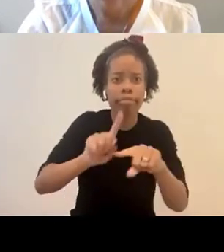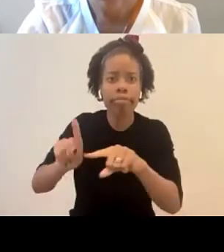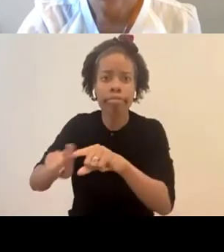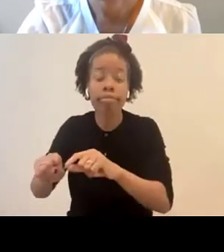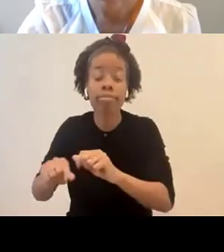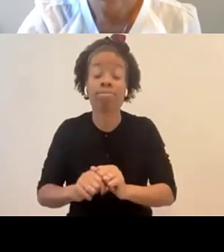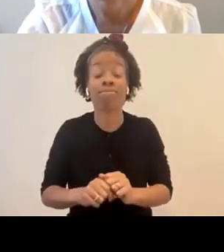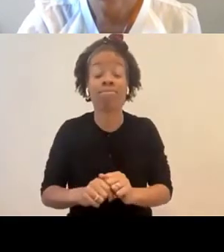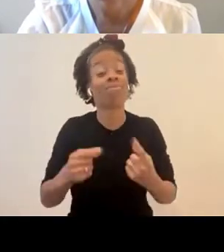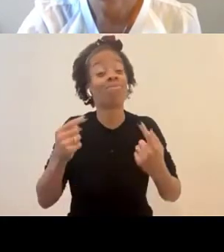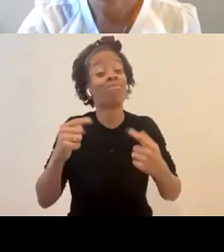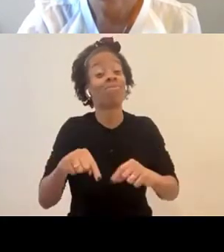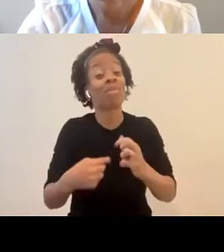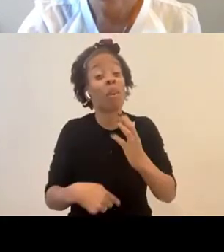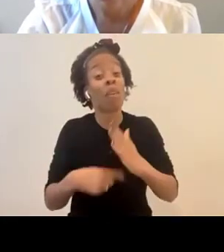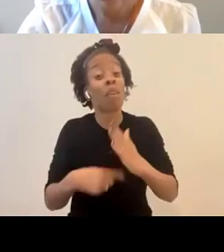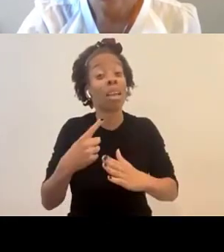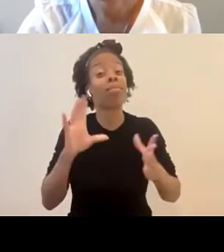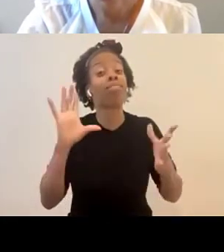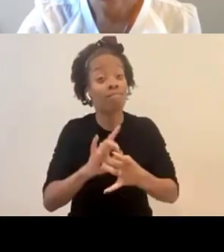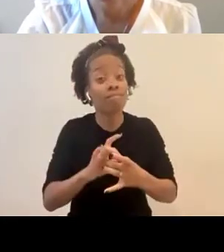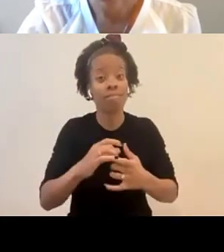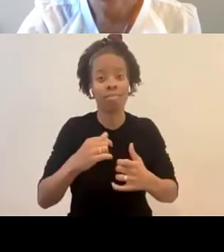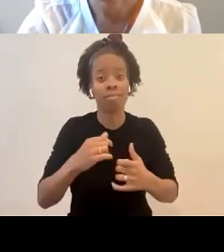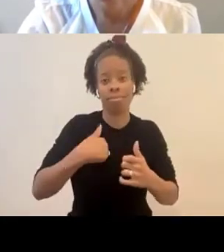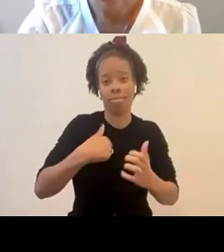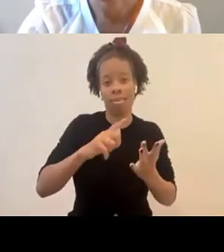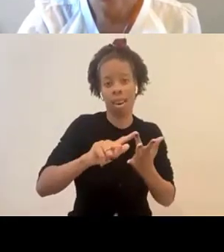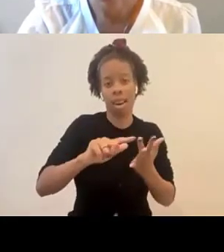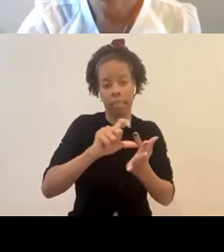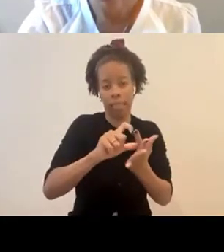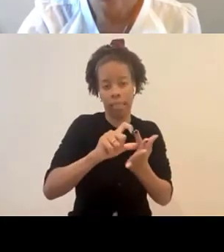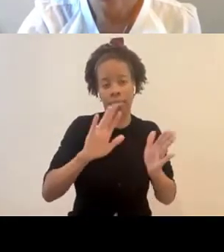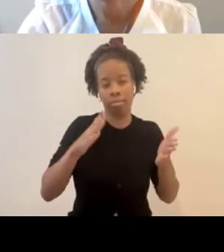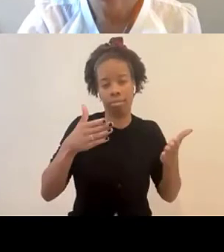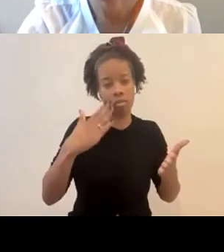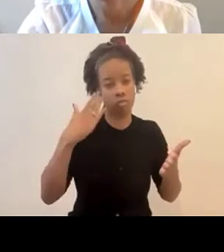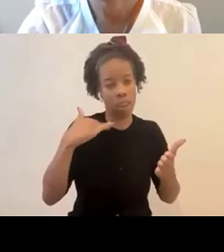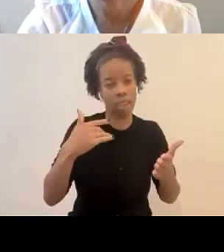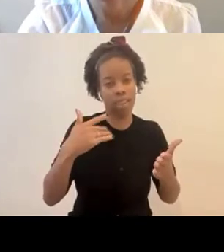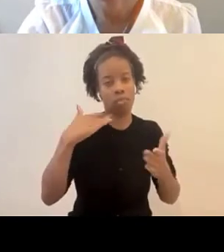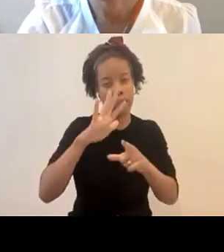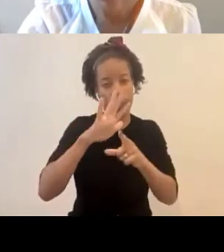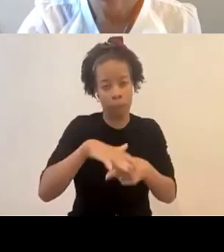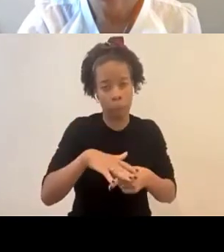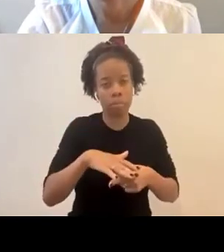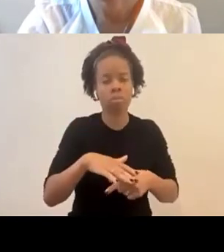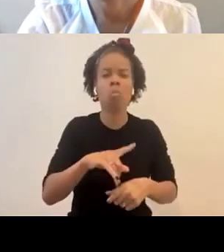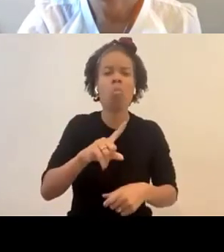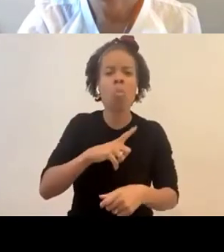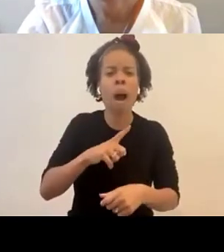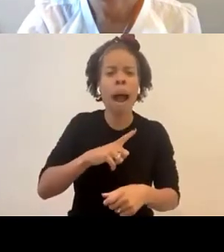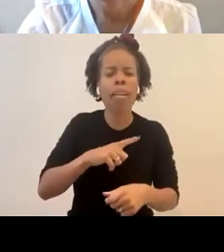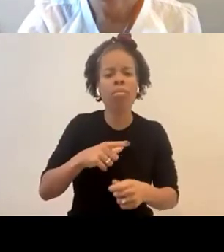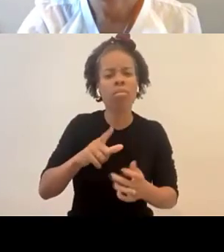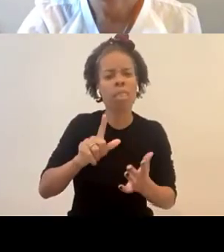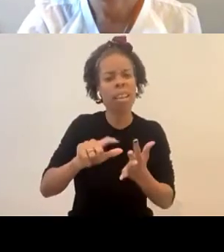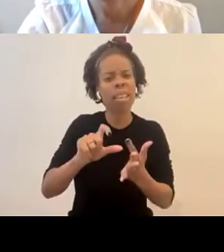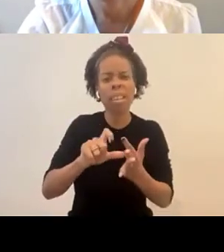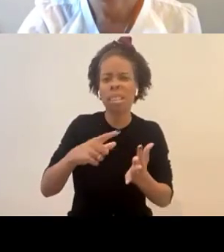part of IIED's work on race and racism, which stems from IIED's recognition that addressing racism